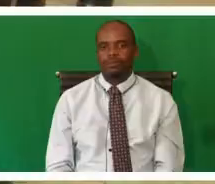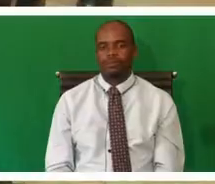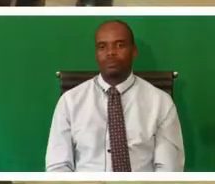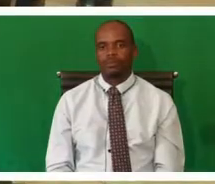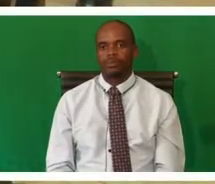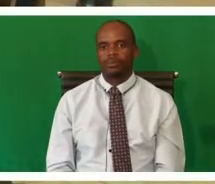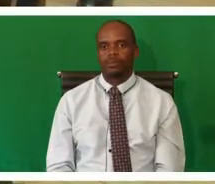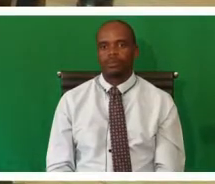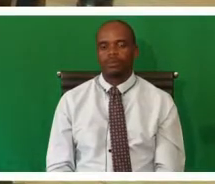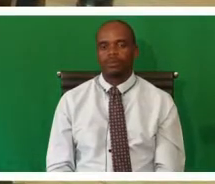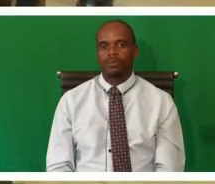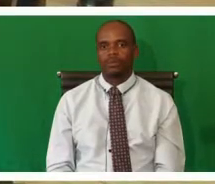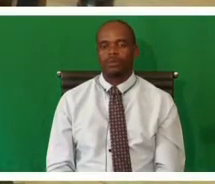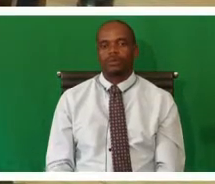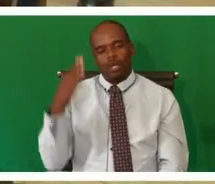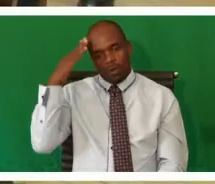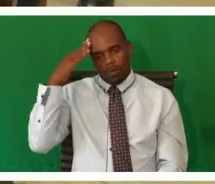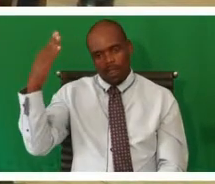Dumela.